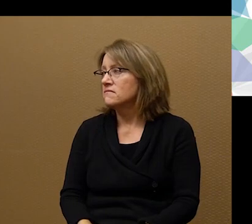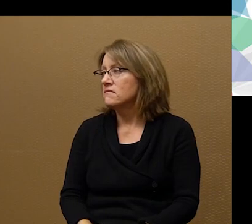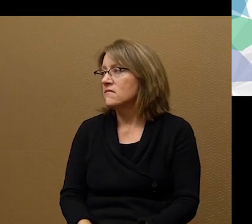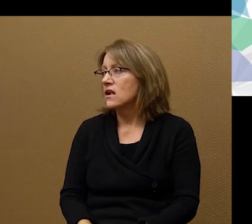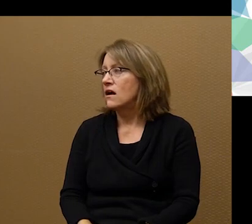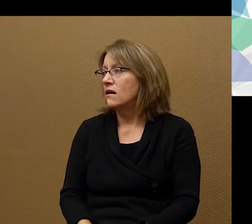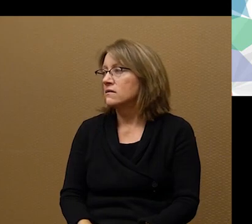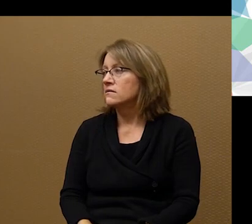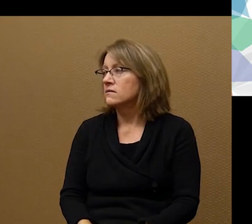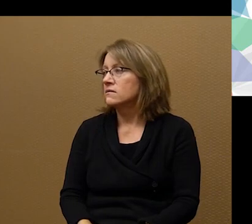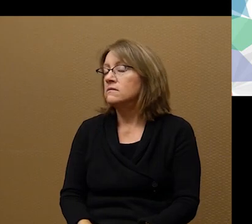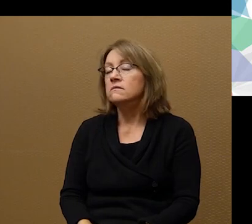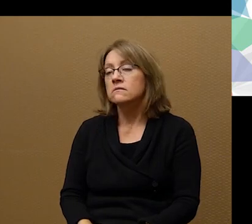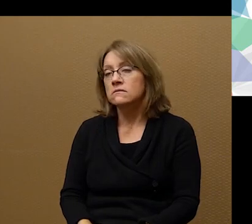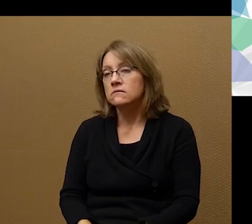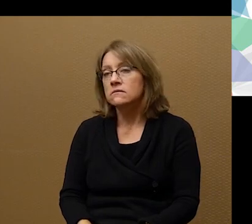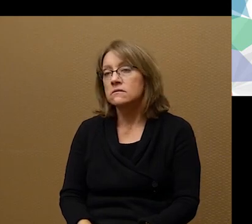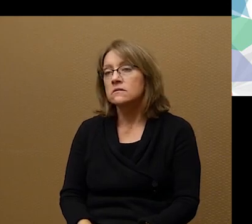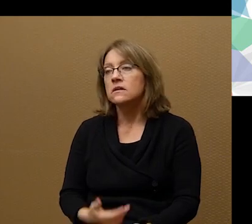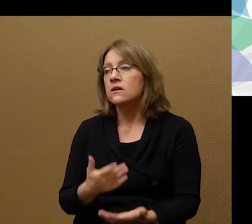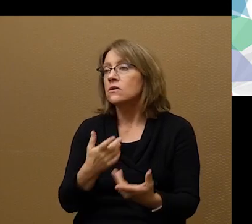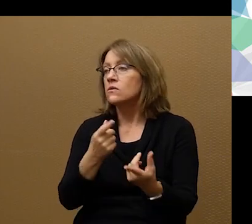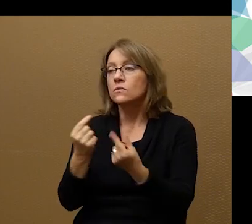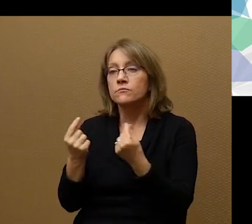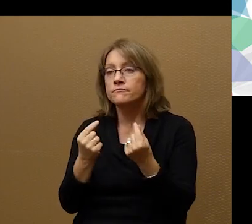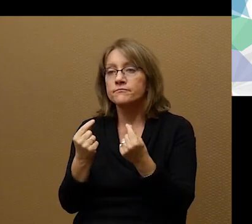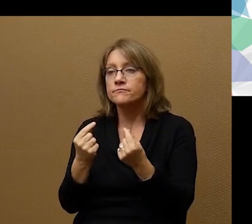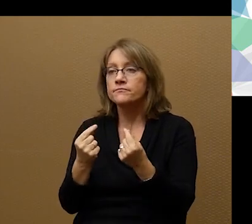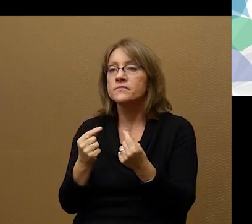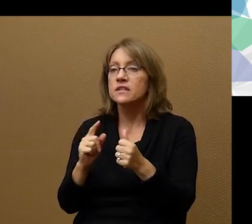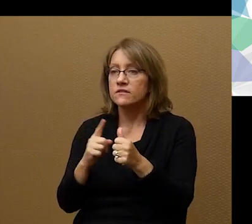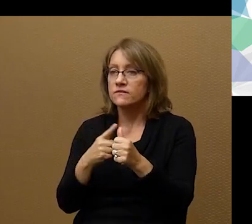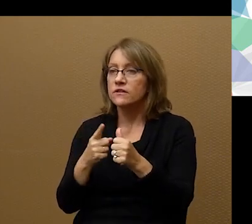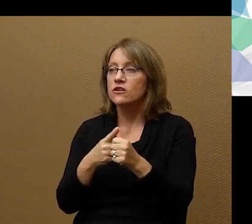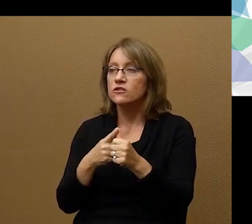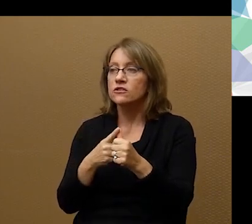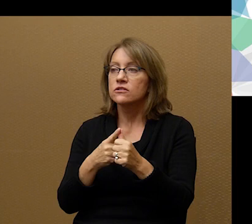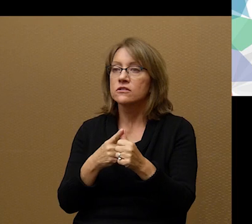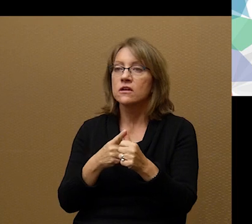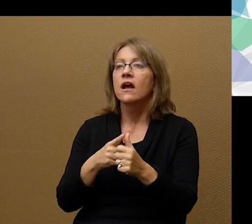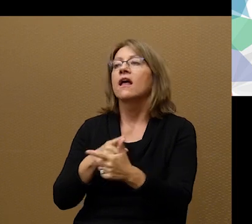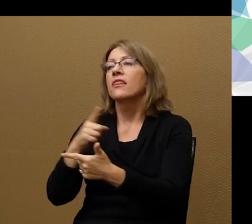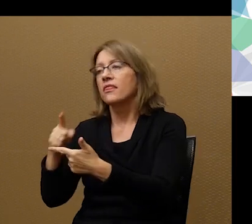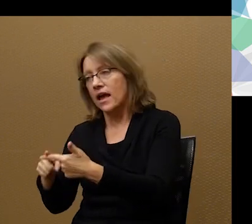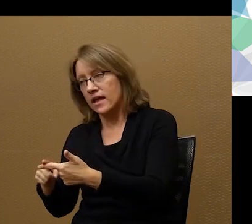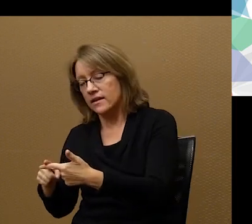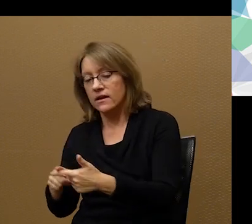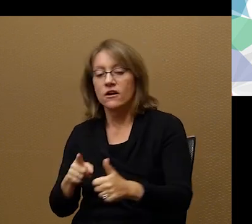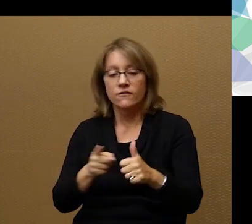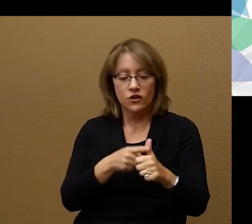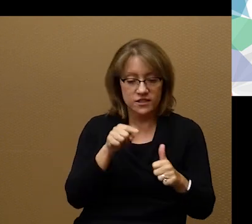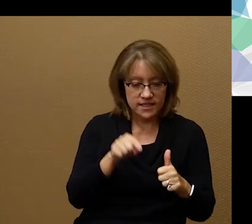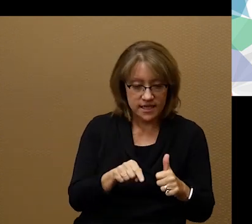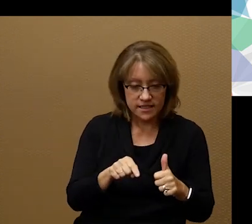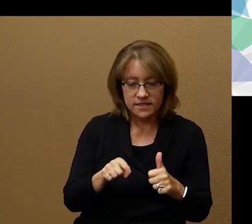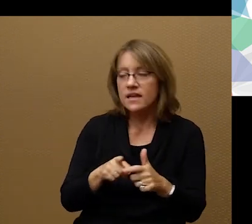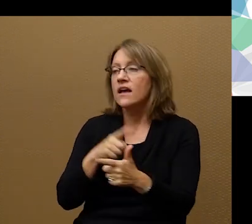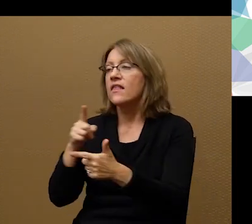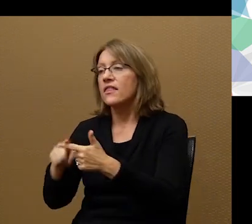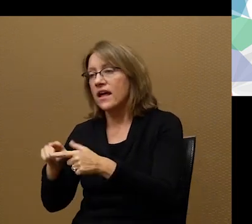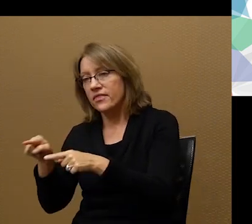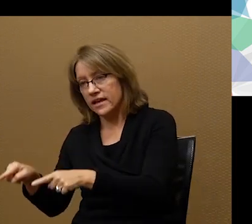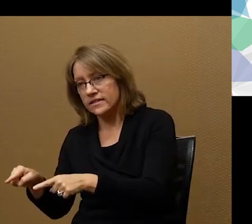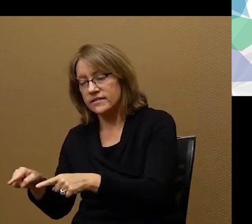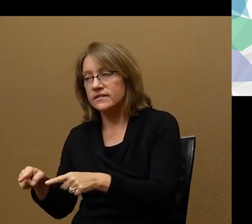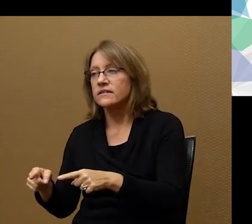So some behavior strategies. First we need to do this, then we need to do this.